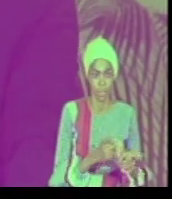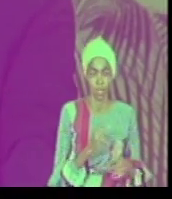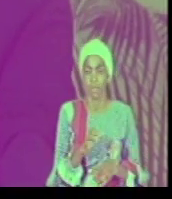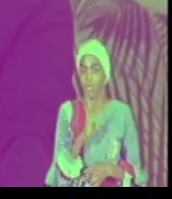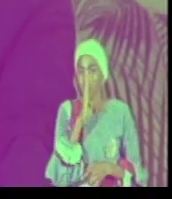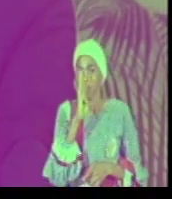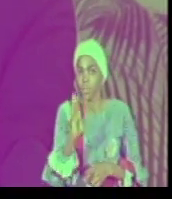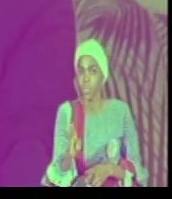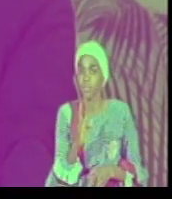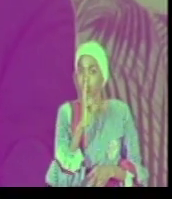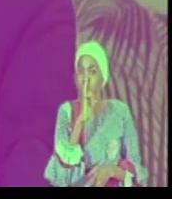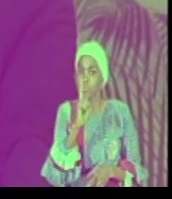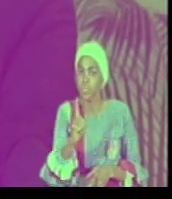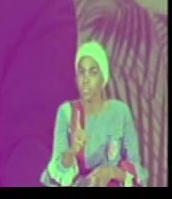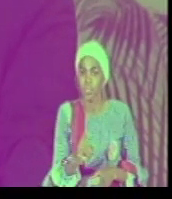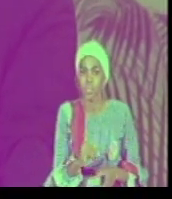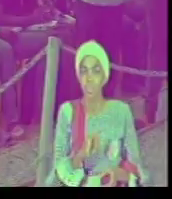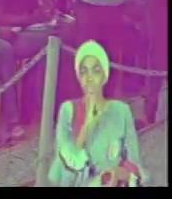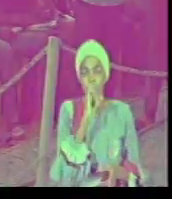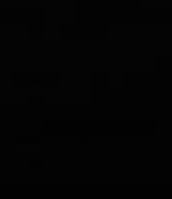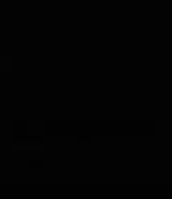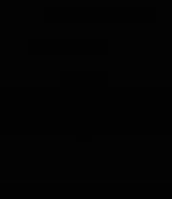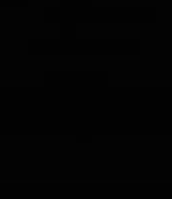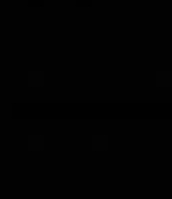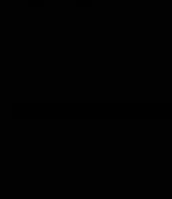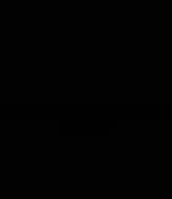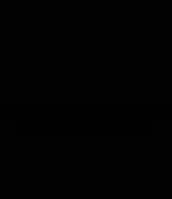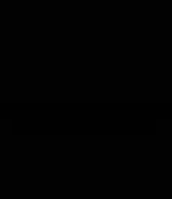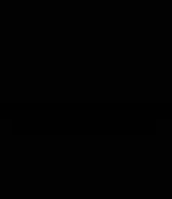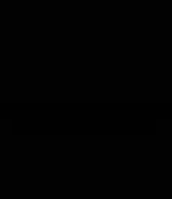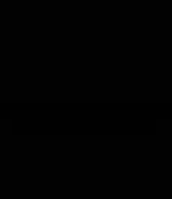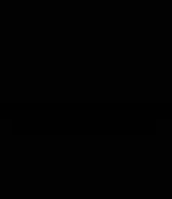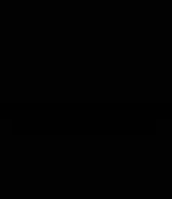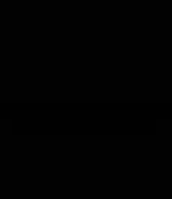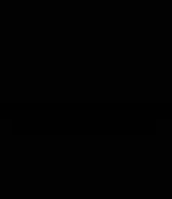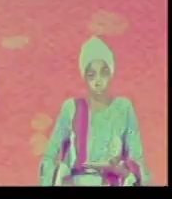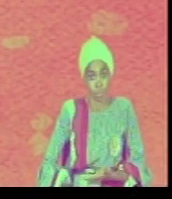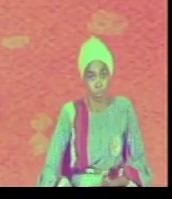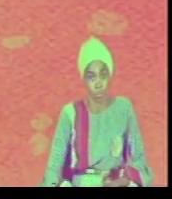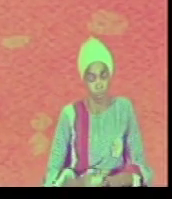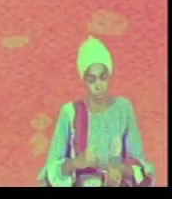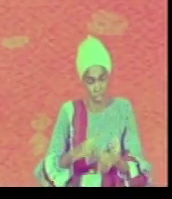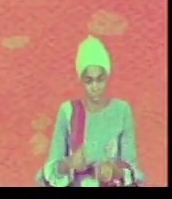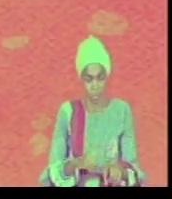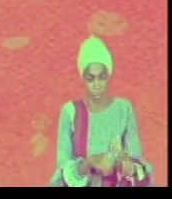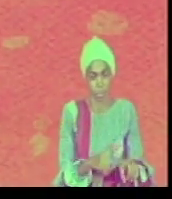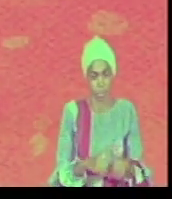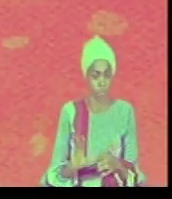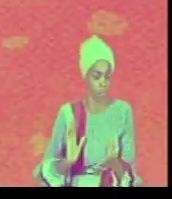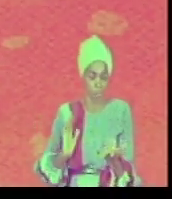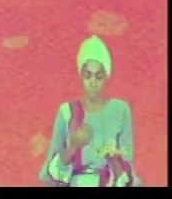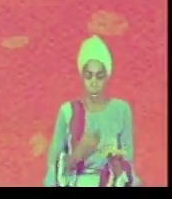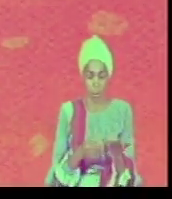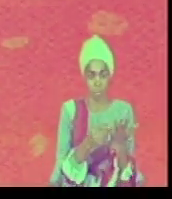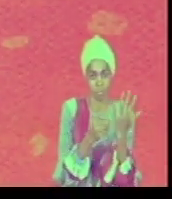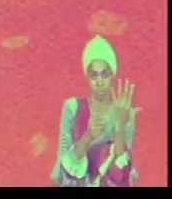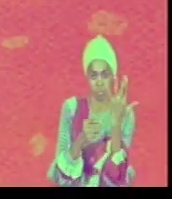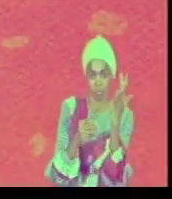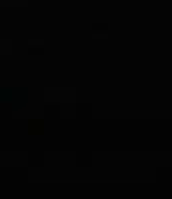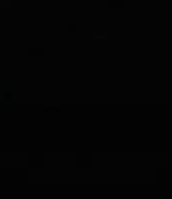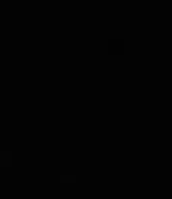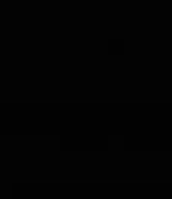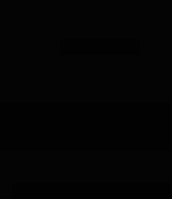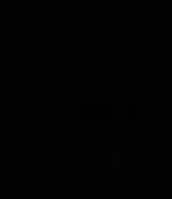We are all born uniquely. In fact, our fingerprint, there is no other person that has